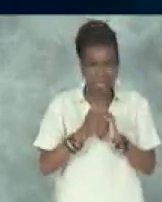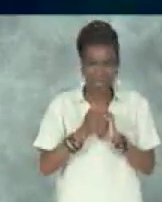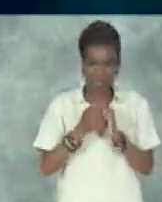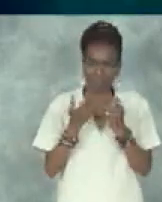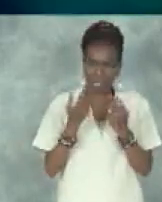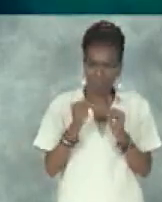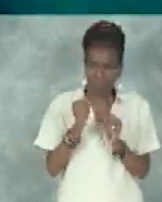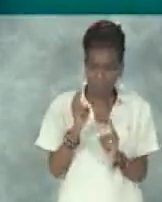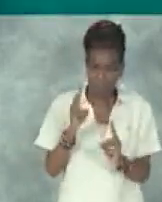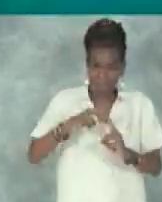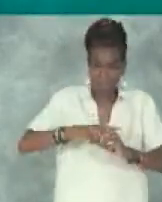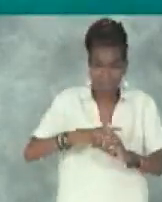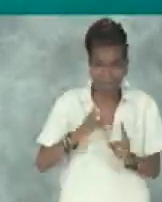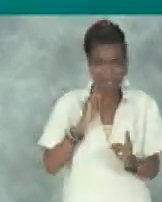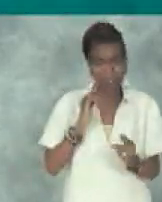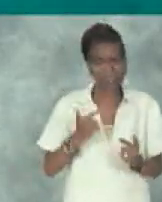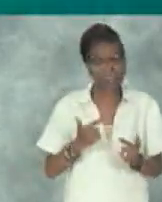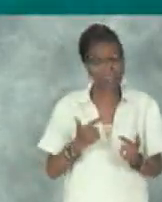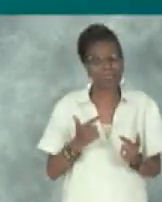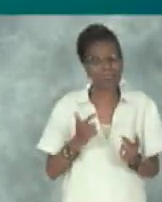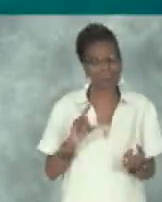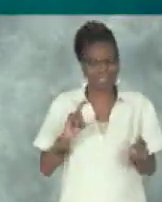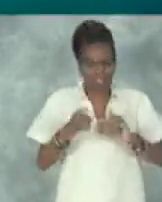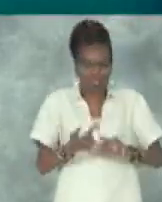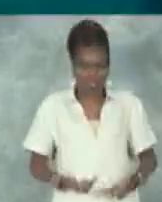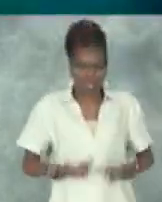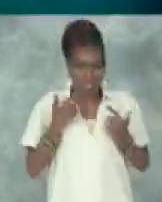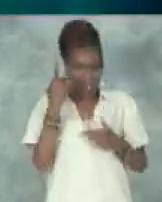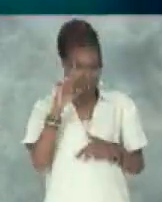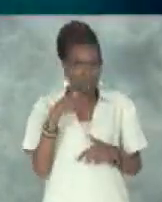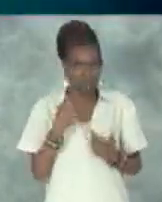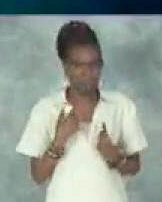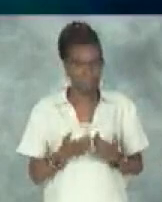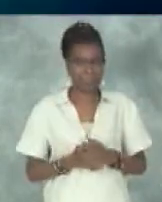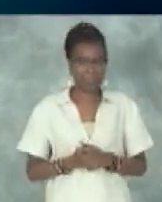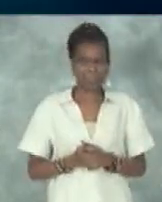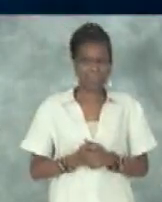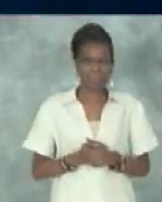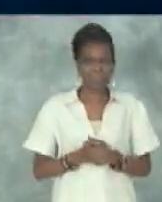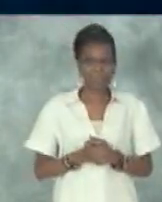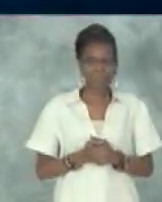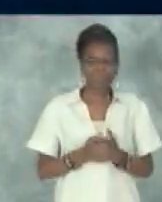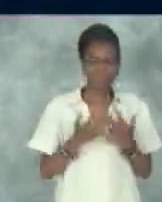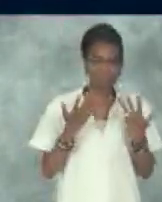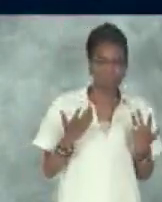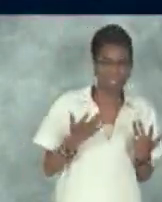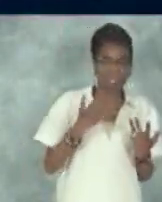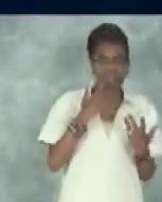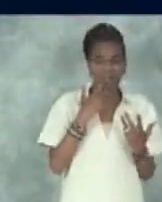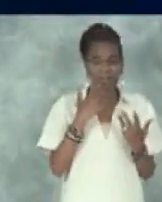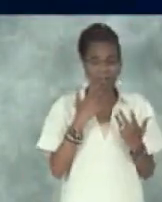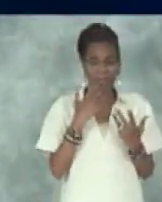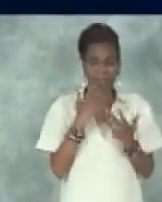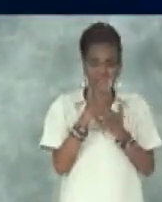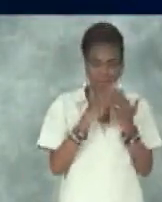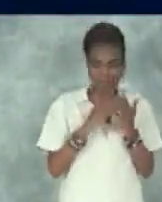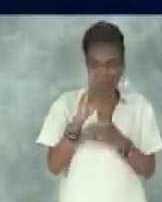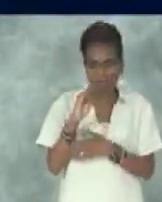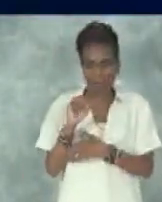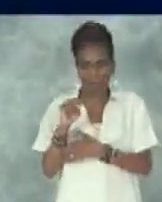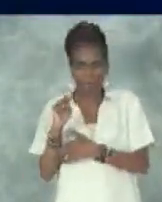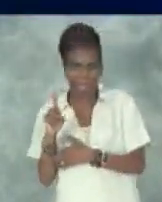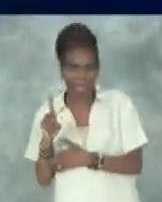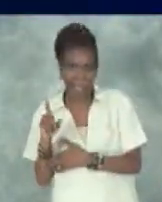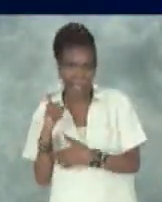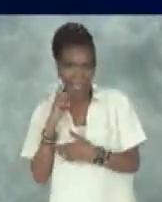about a lifestyle change for me, trumpet. Being a part of the band, not necessarily out front. I've had